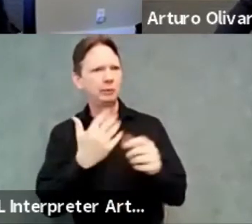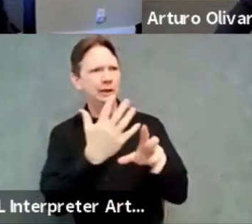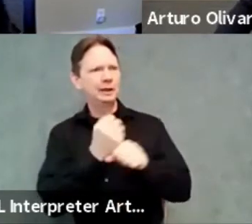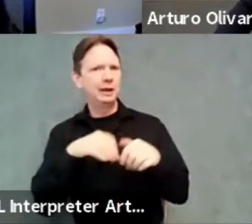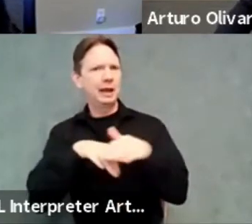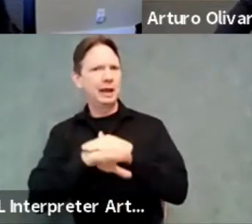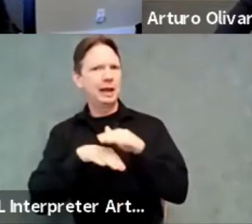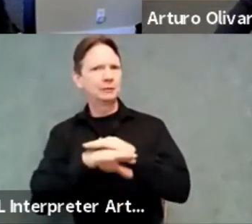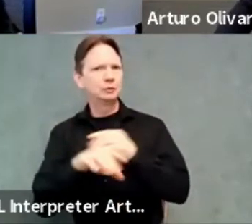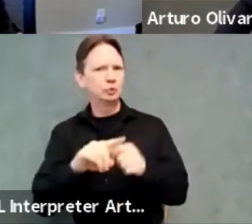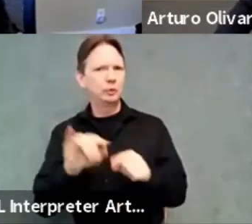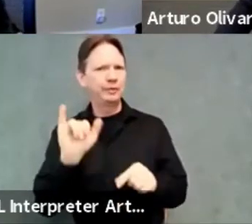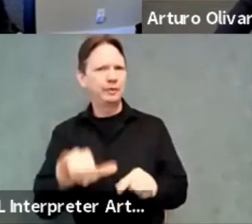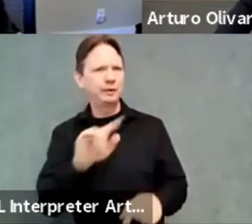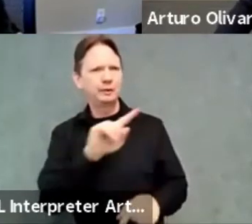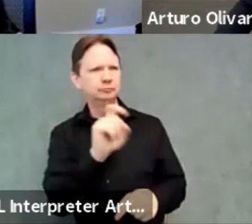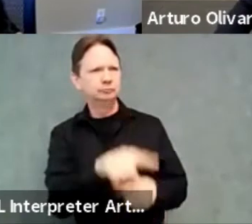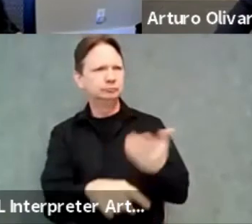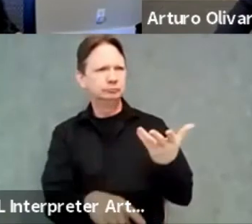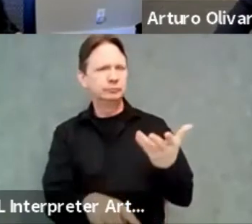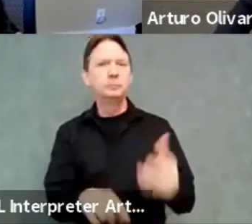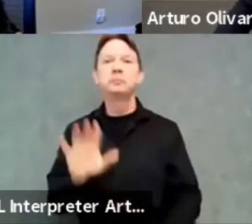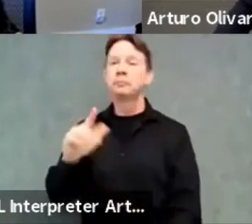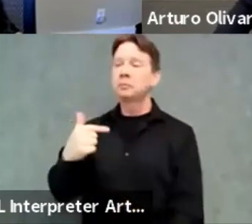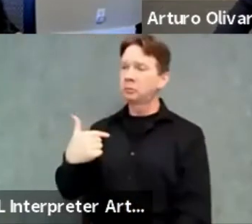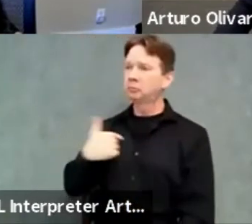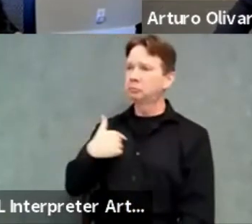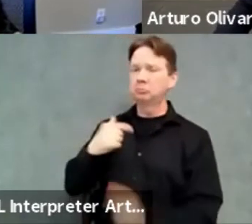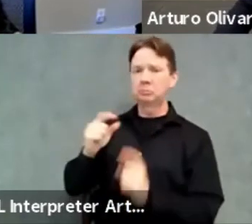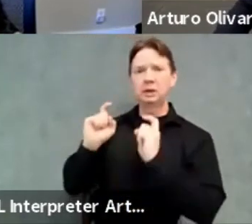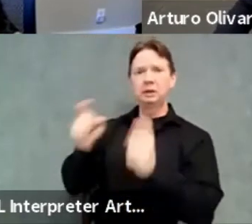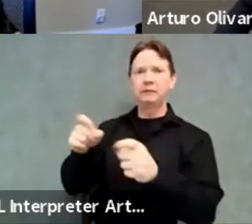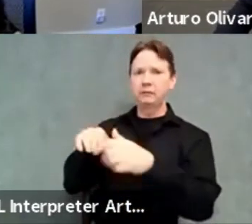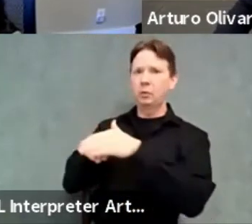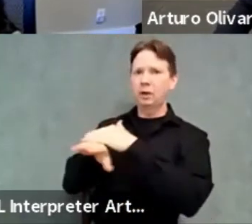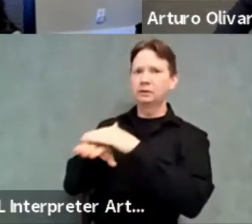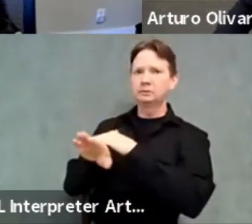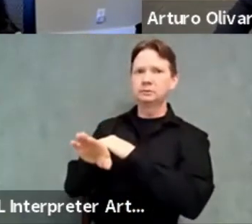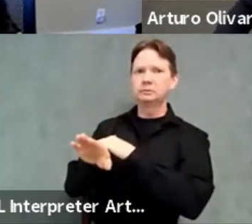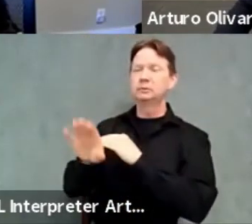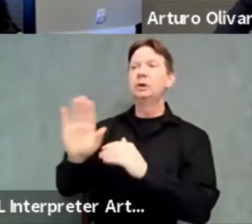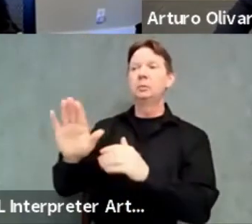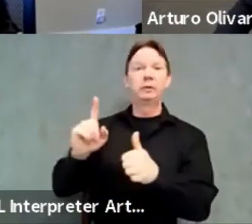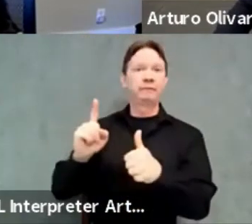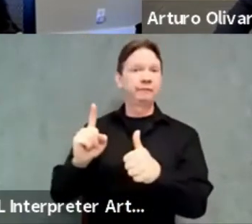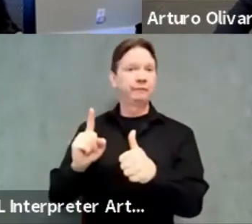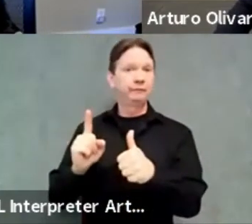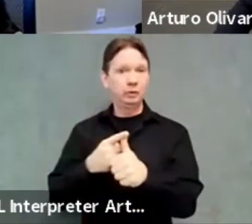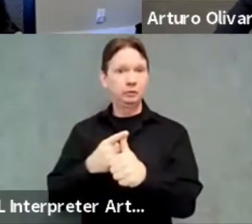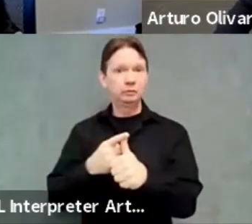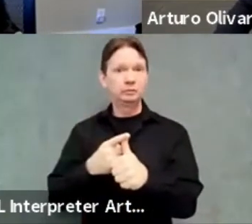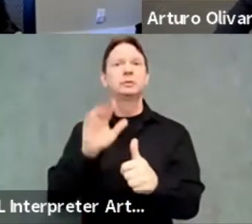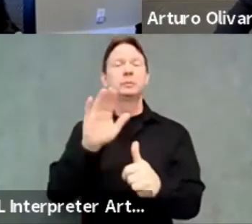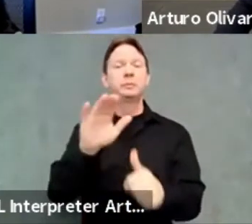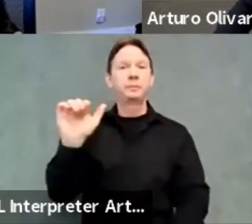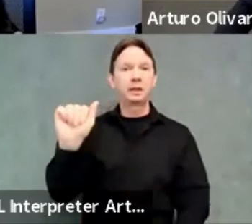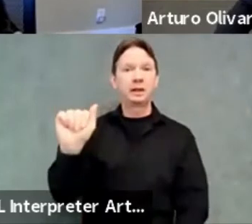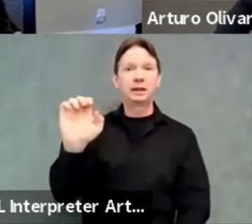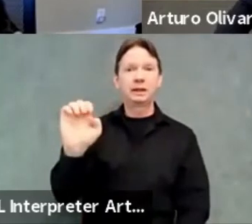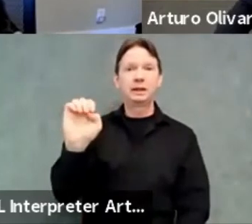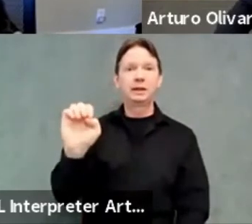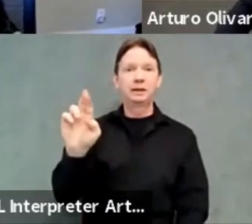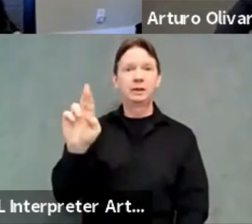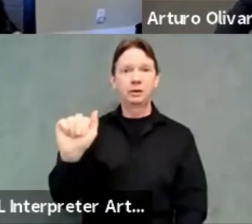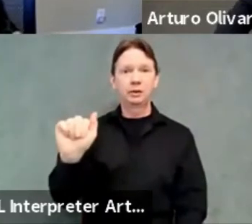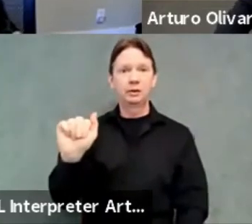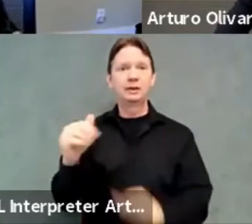work? So I actually give you access. I sent on it. I have to say, first of all, and you've all probably found this, AERA email ends in